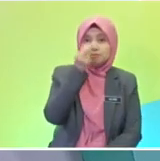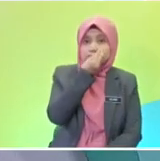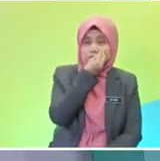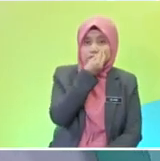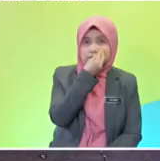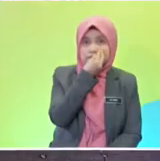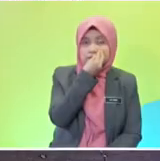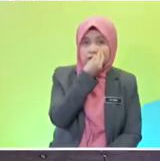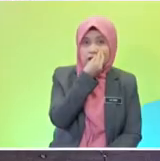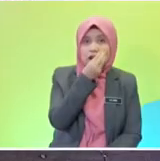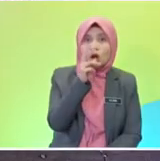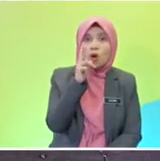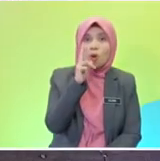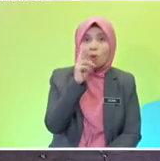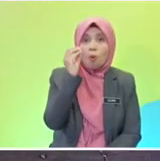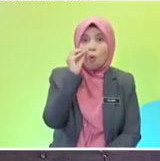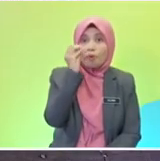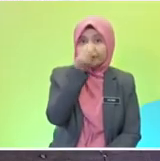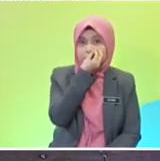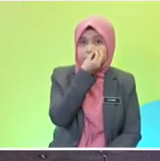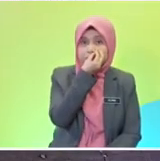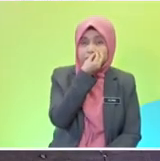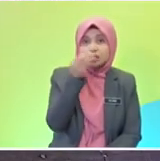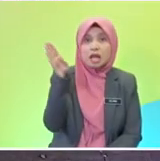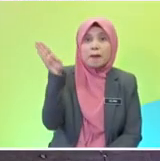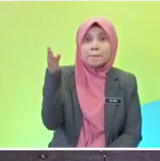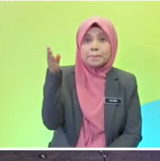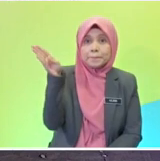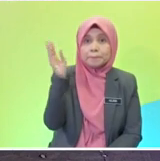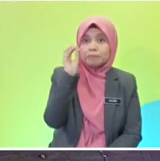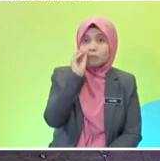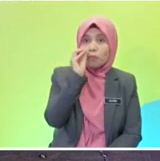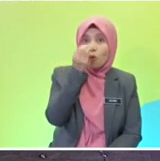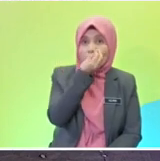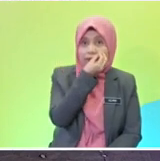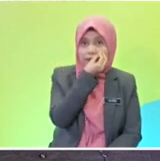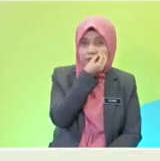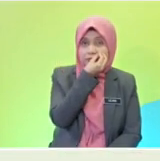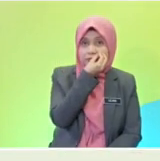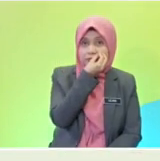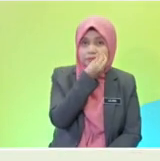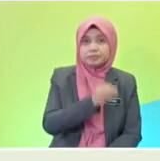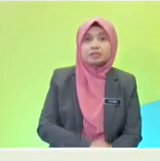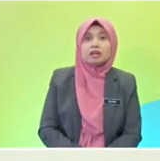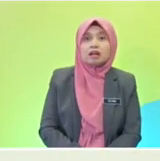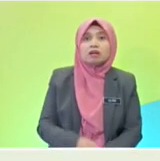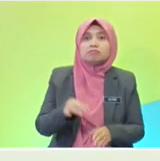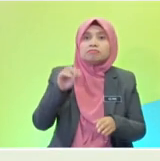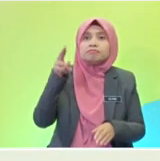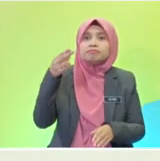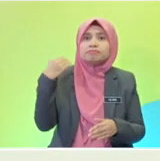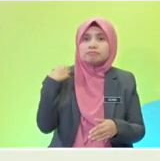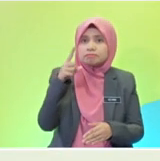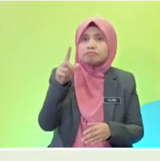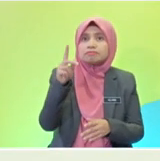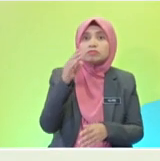Orchids. Okay. Mm-hmm. Blue orchids. Blue. Yeah. Orchids is just also one color, teacher? No,